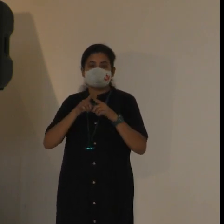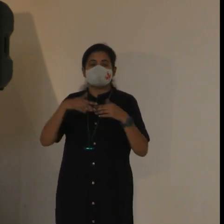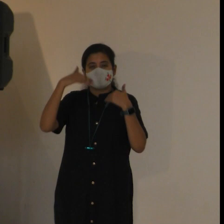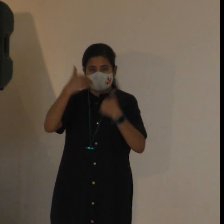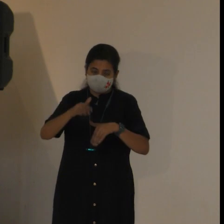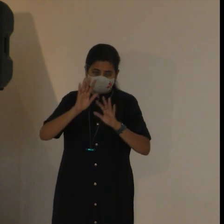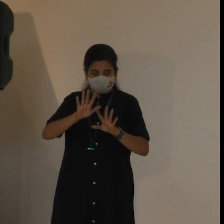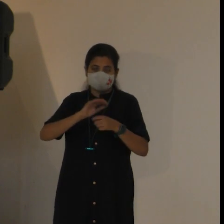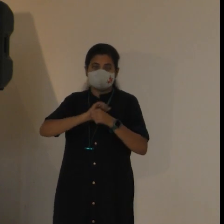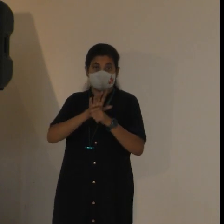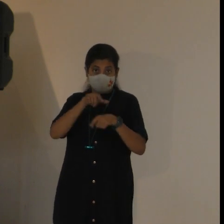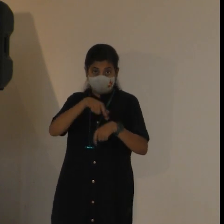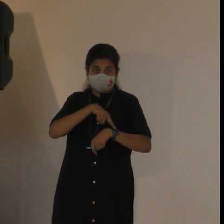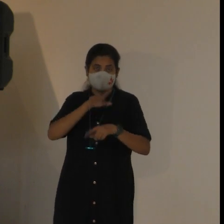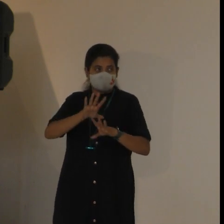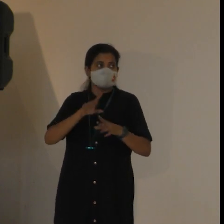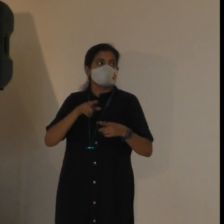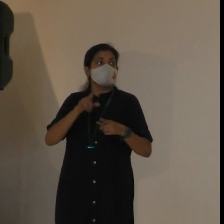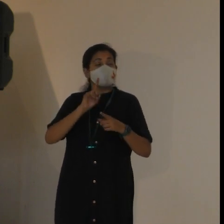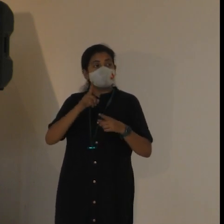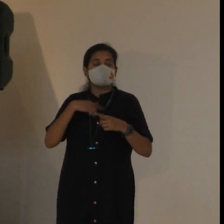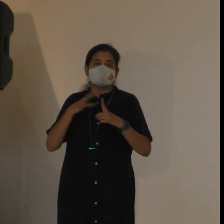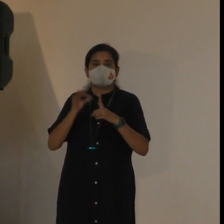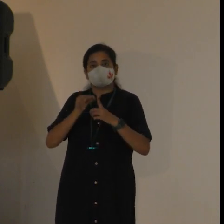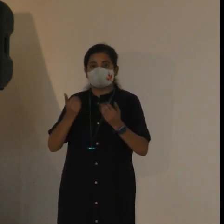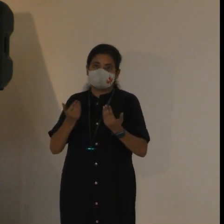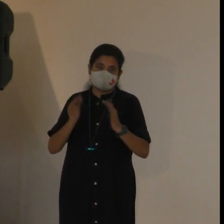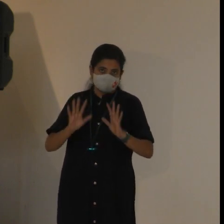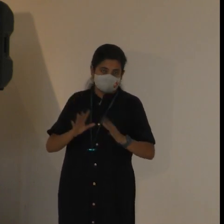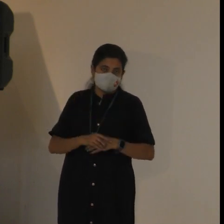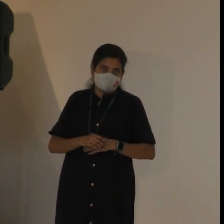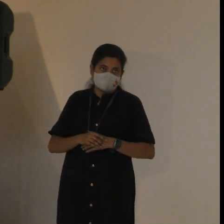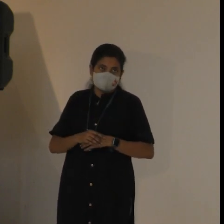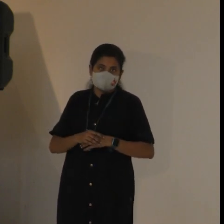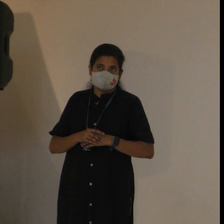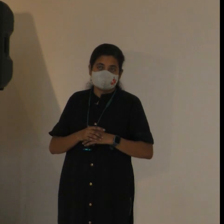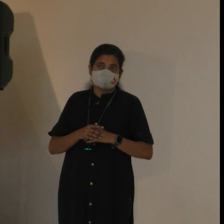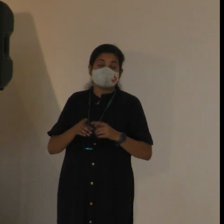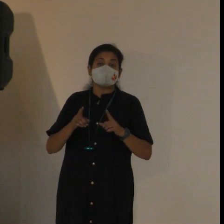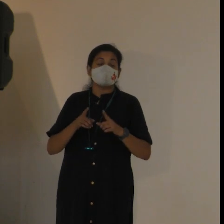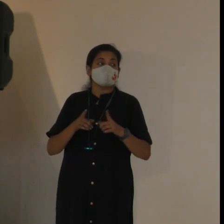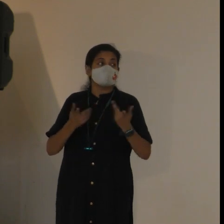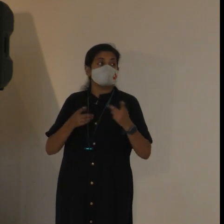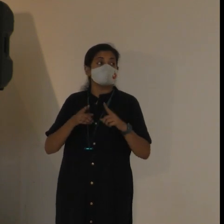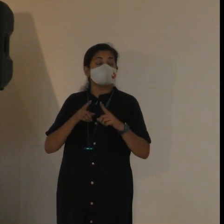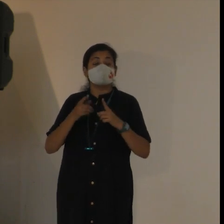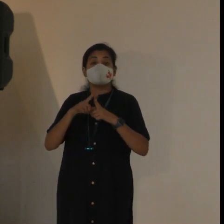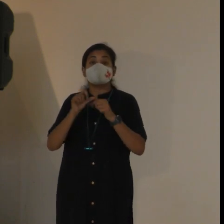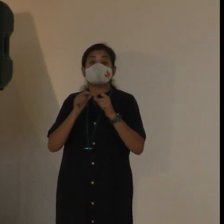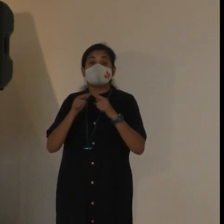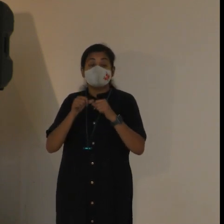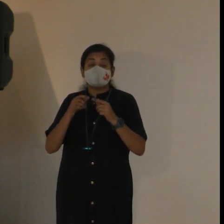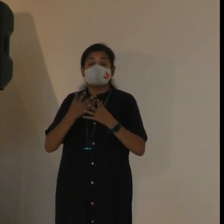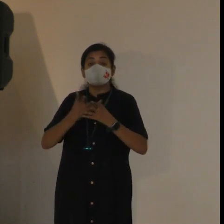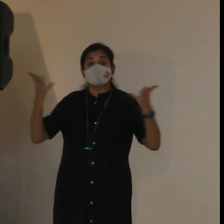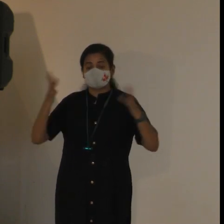ways by the pandemic, this became something that we could do, right? And because a lot of the data was made available